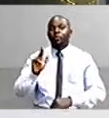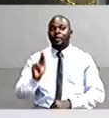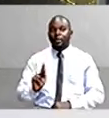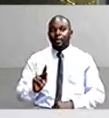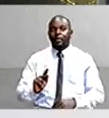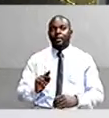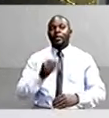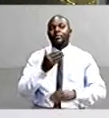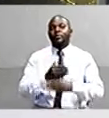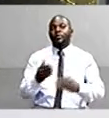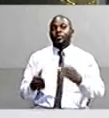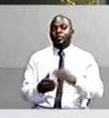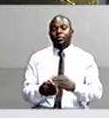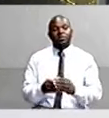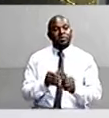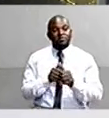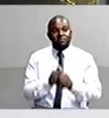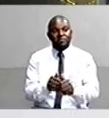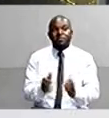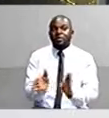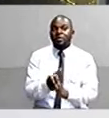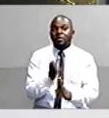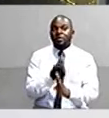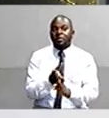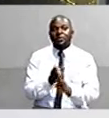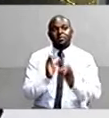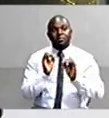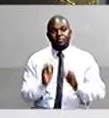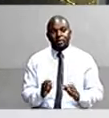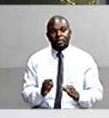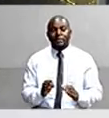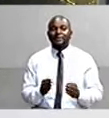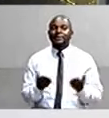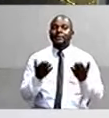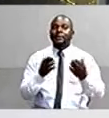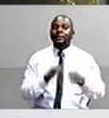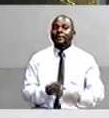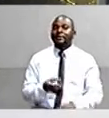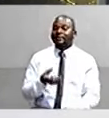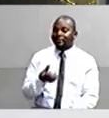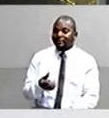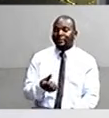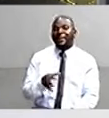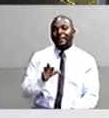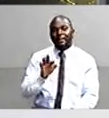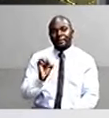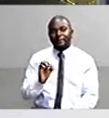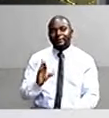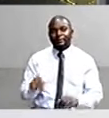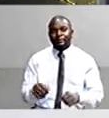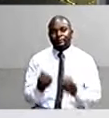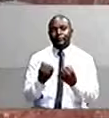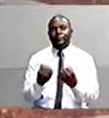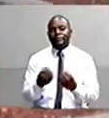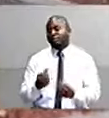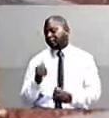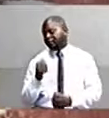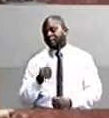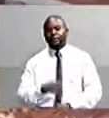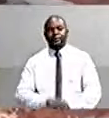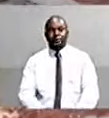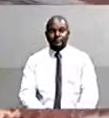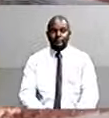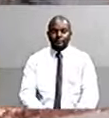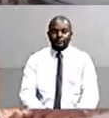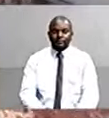following guidelines. Now, it follows the collapse of the structure, which killed 6 and injured 8 workers on site yesterday.